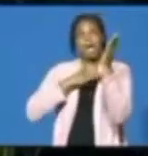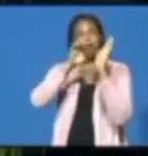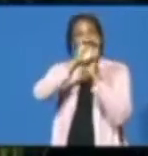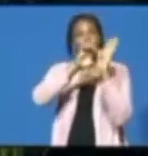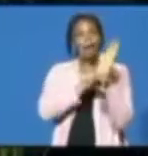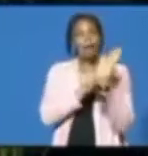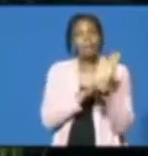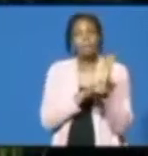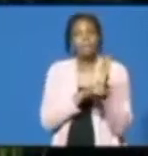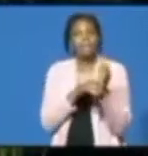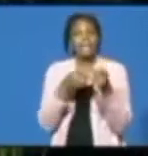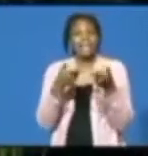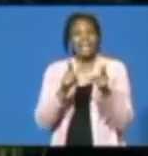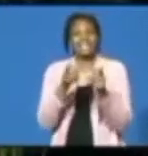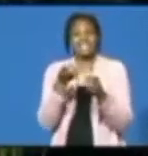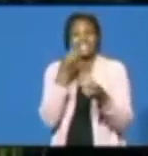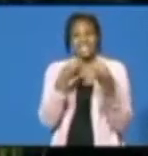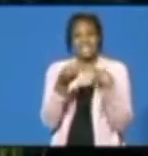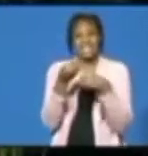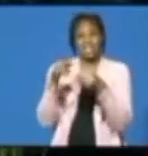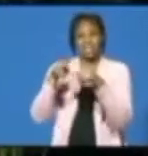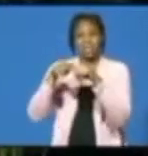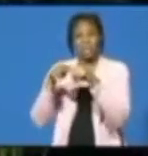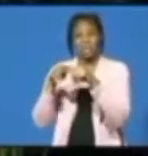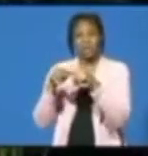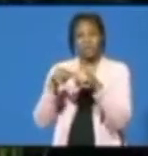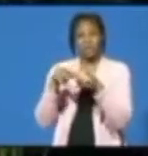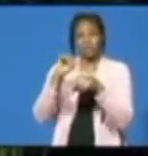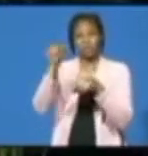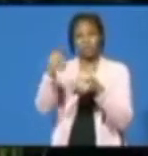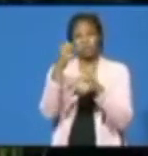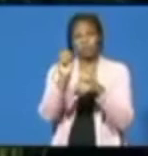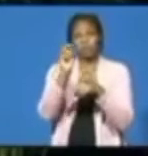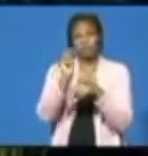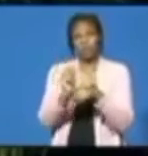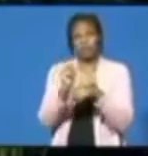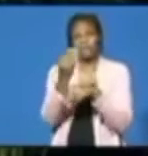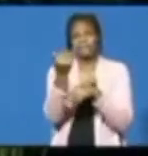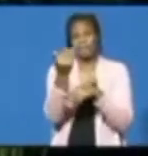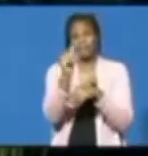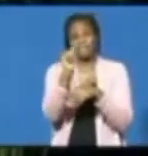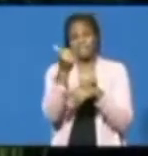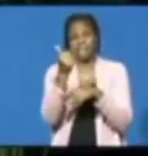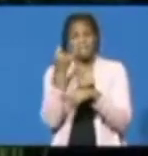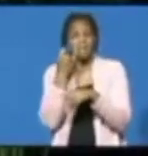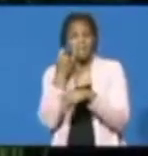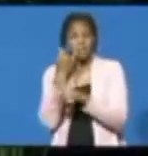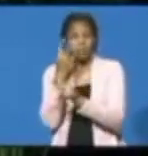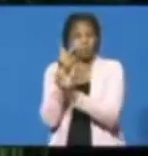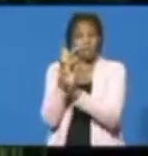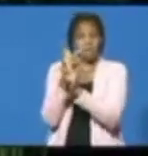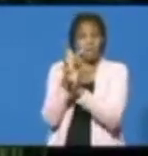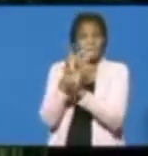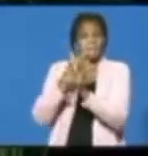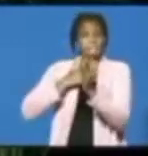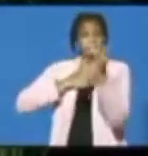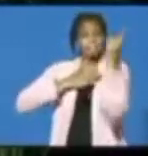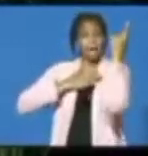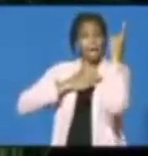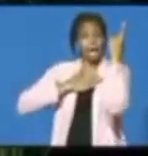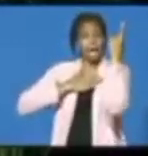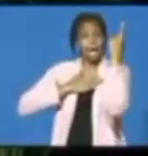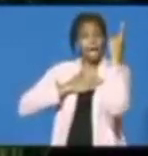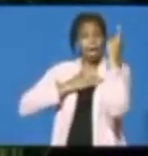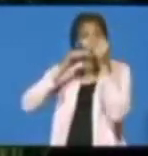of John 15:10. If you keep my commandments, you will abide in my love, just